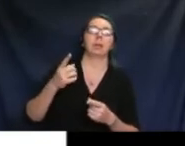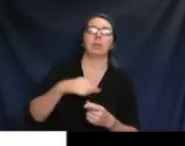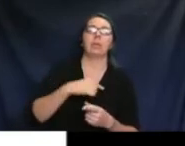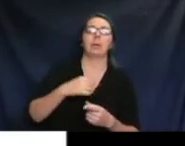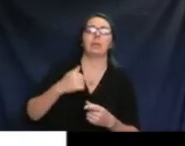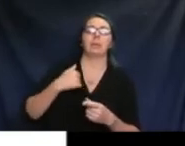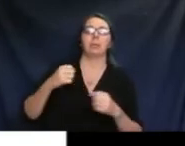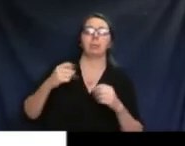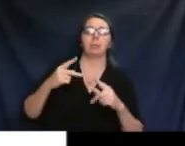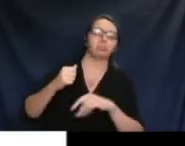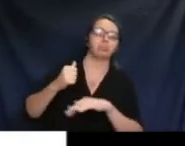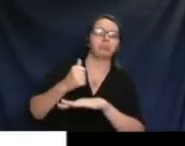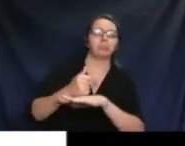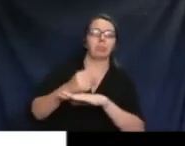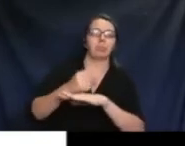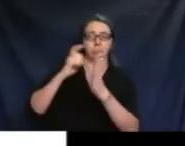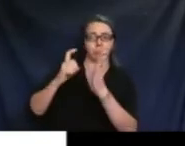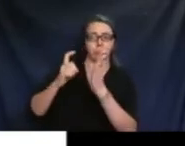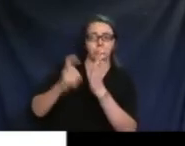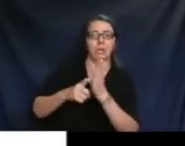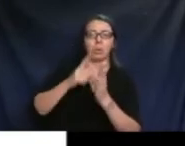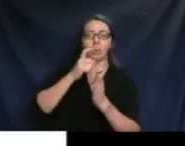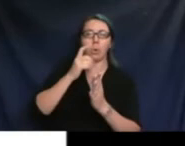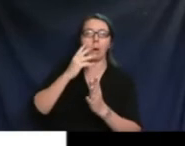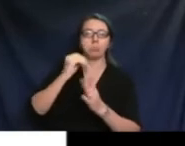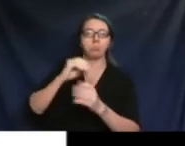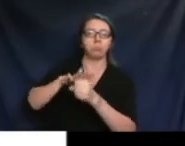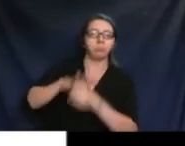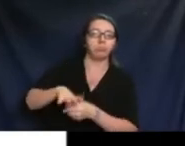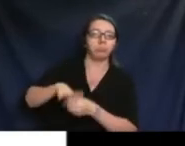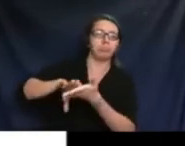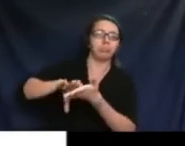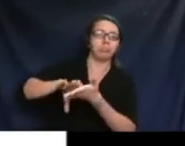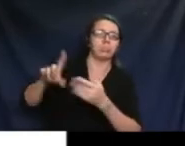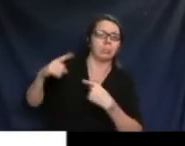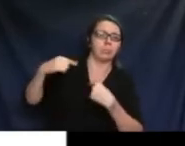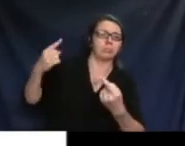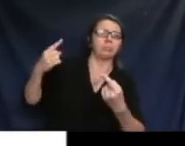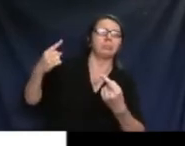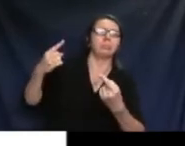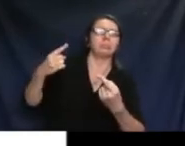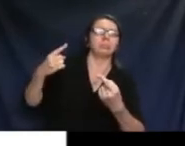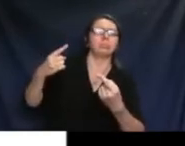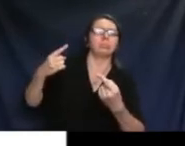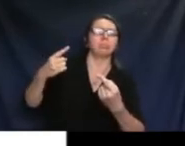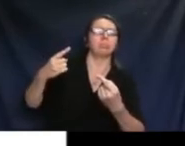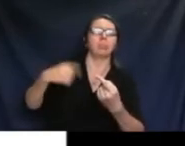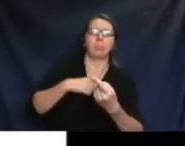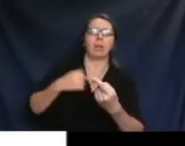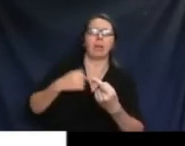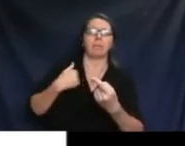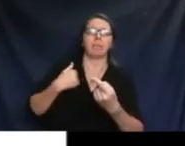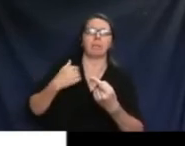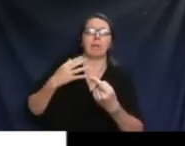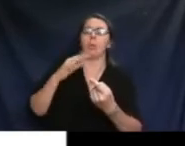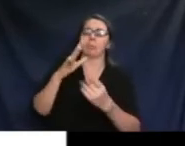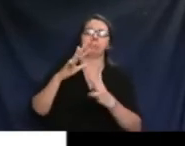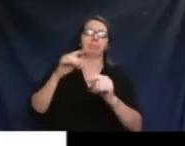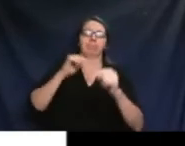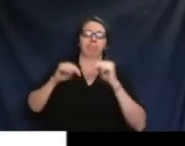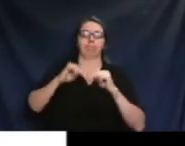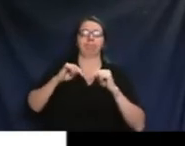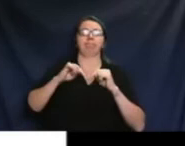landscape. And so, yes, there is definitely, that's actually in the, oh, I meant to say there's going to be